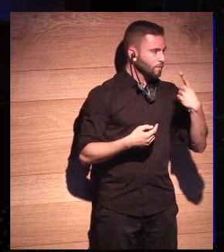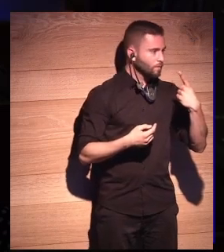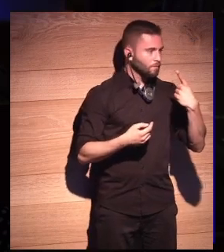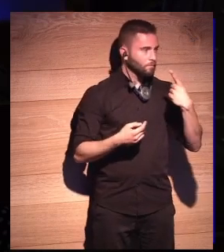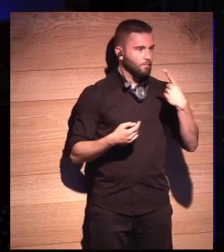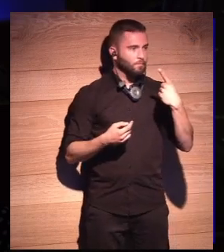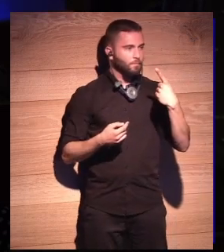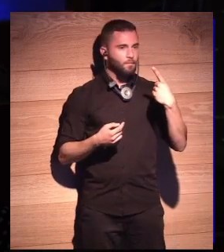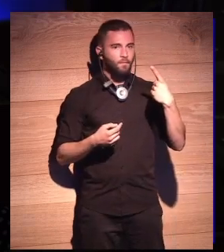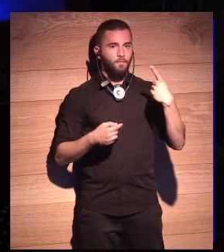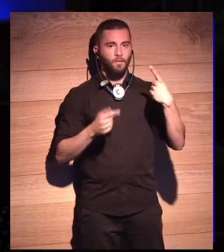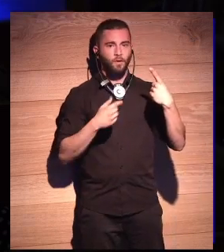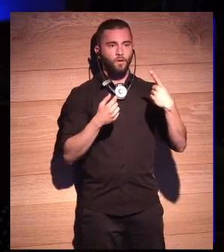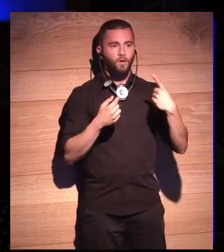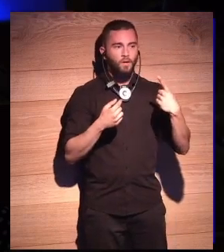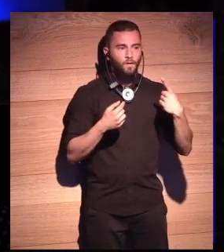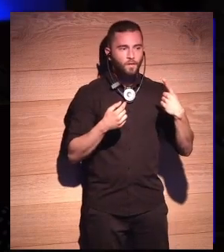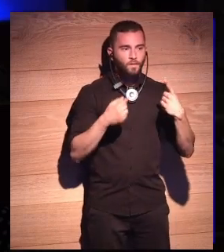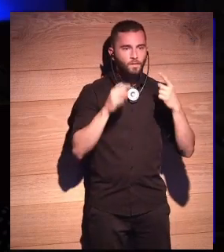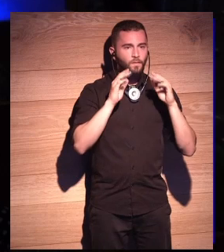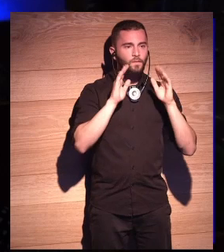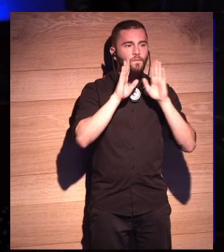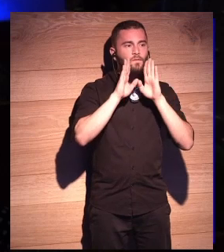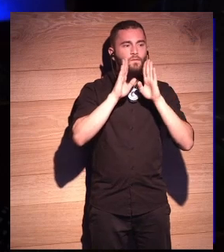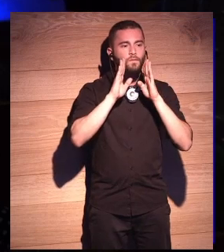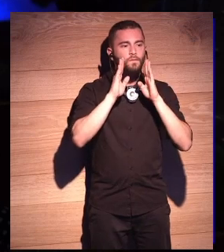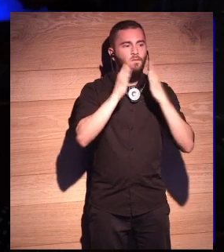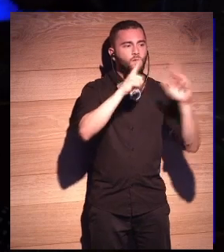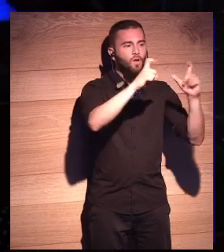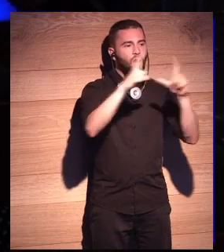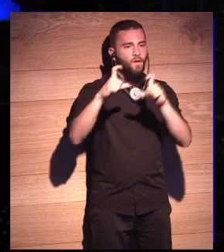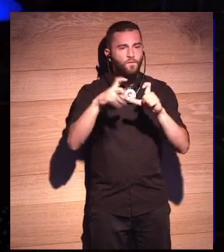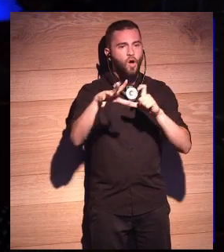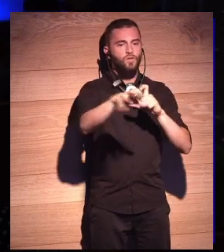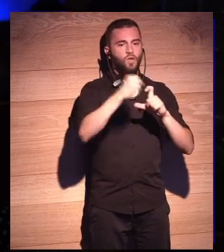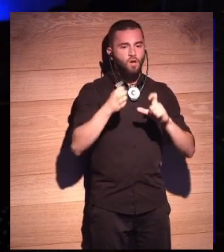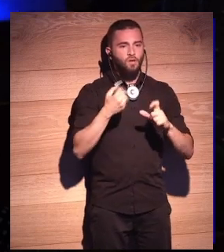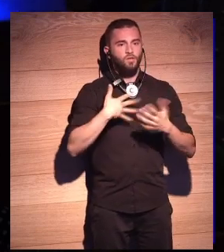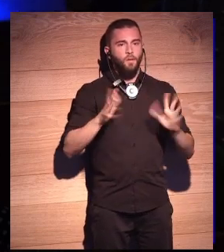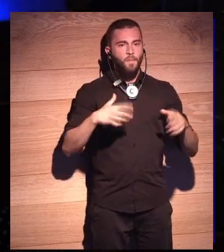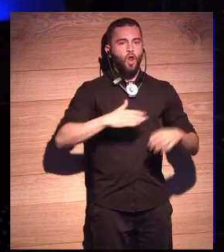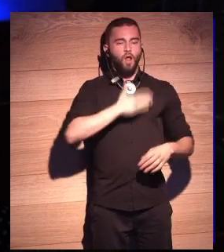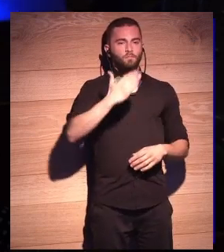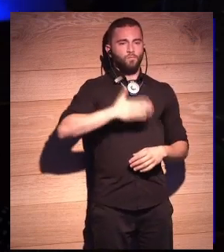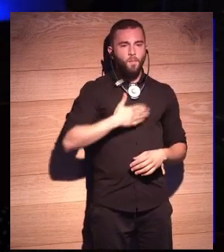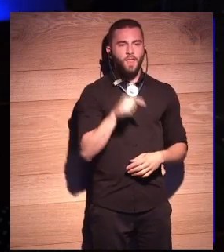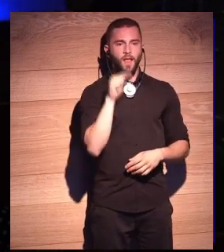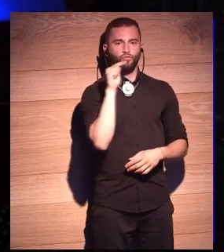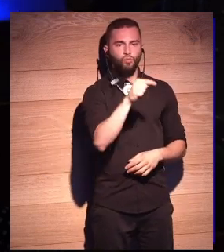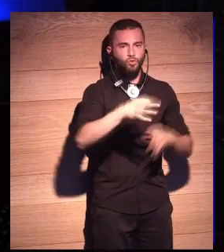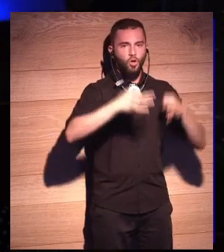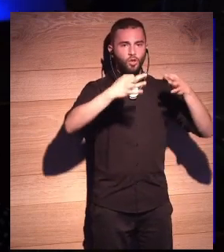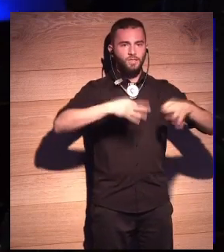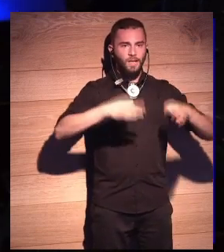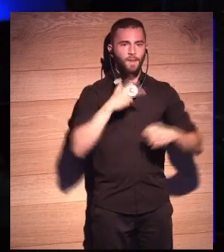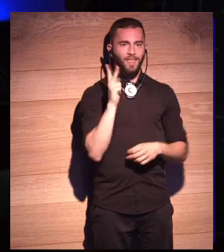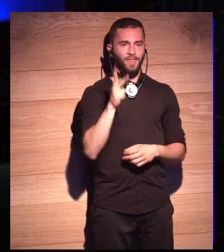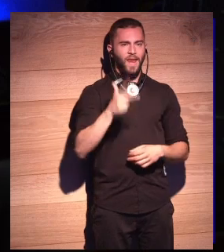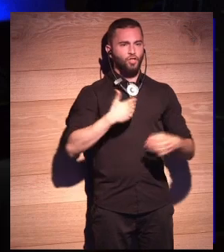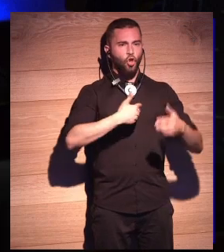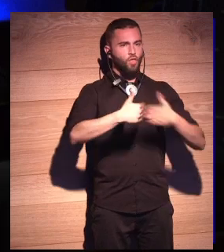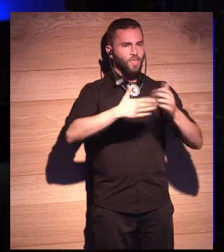from you. You can publish something on Facebook or whatever you want, and they take your picture, but you are the author.